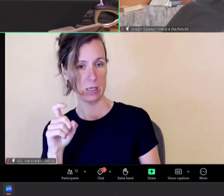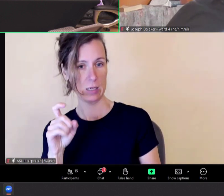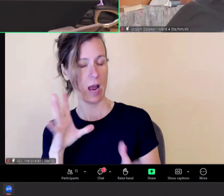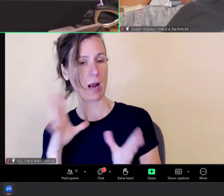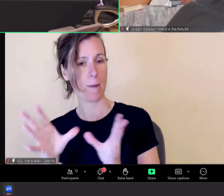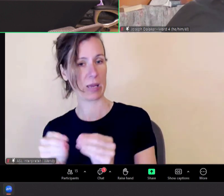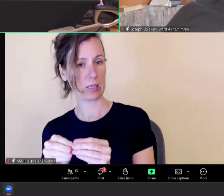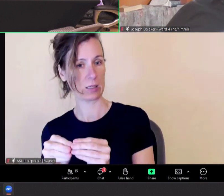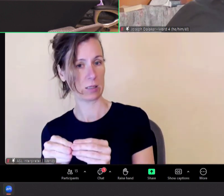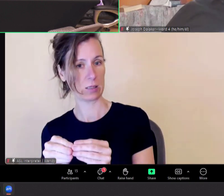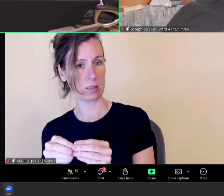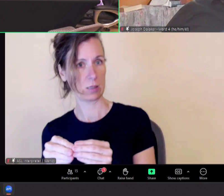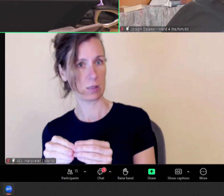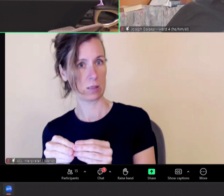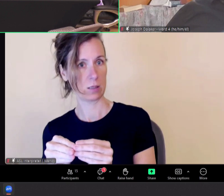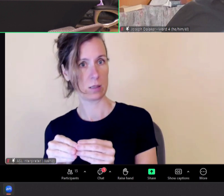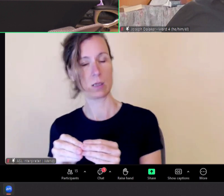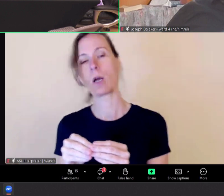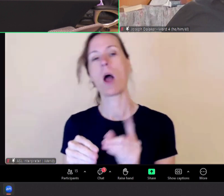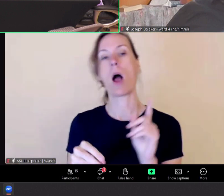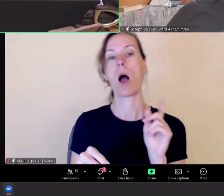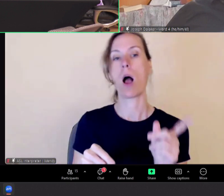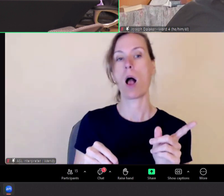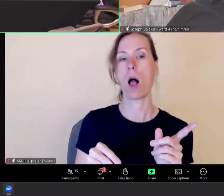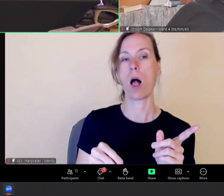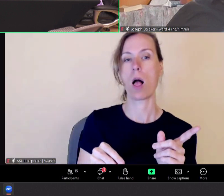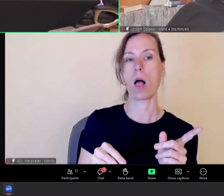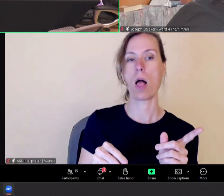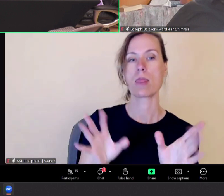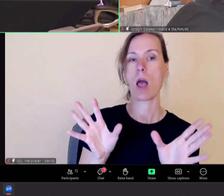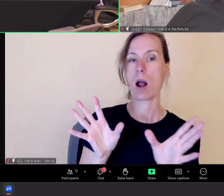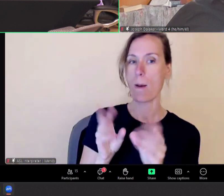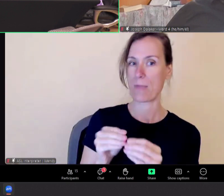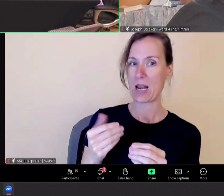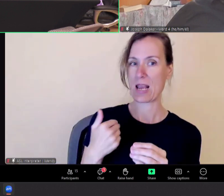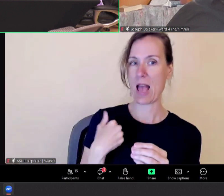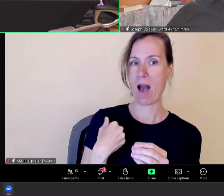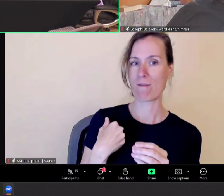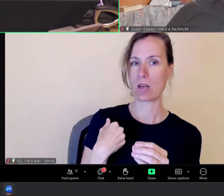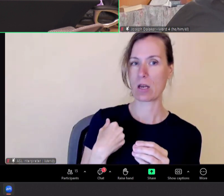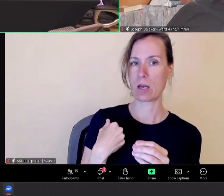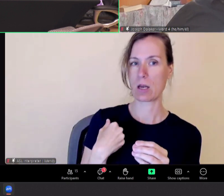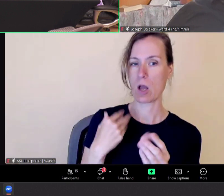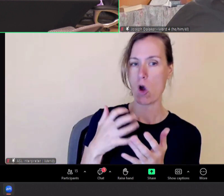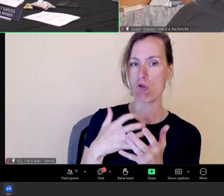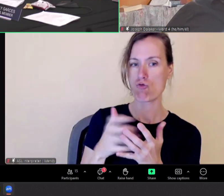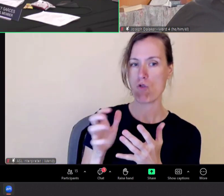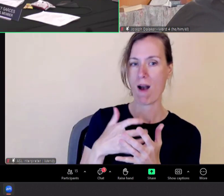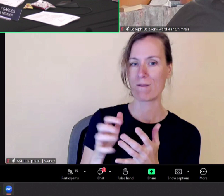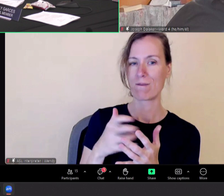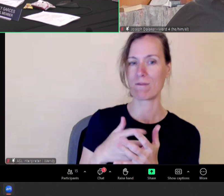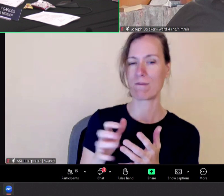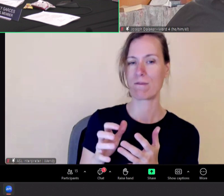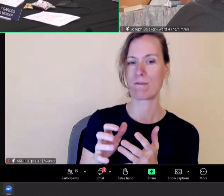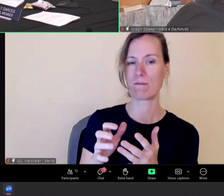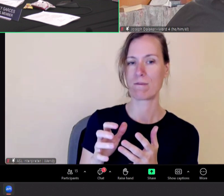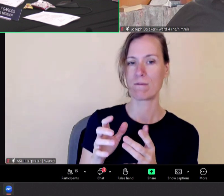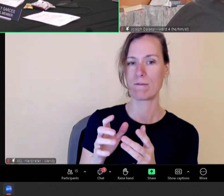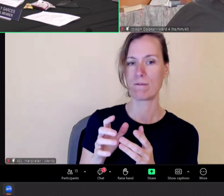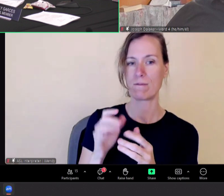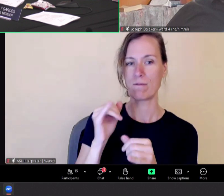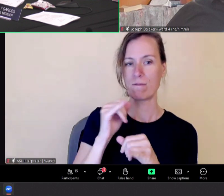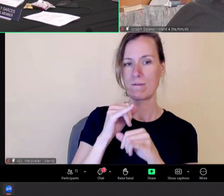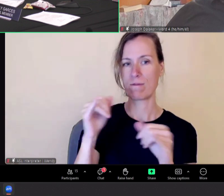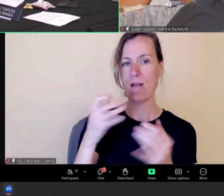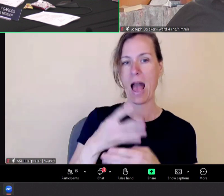The committee having a rough outline to bring to council to talk through. By the work session? Yeah. Okay.